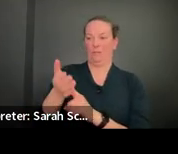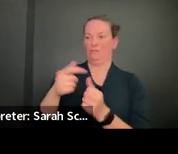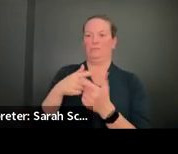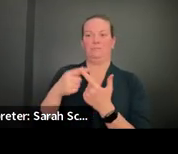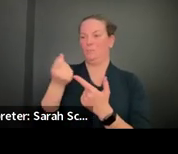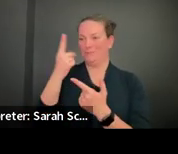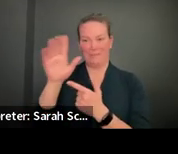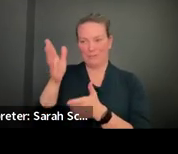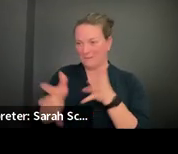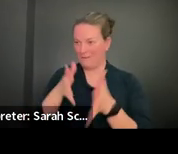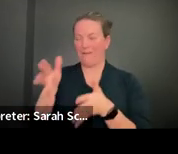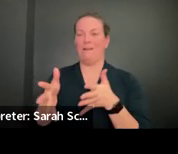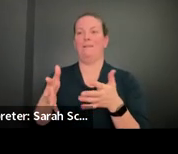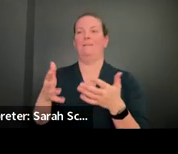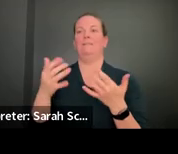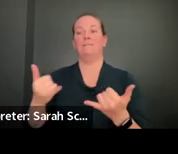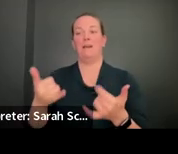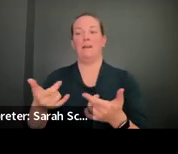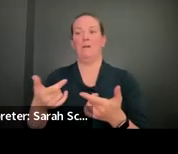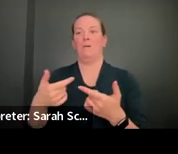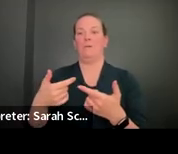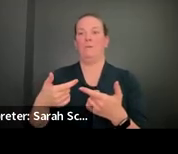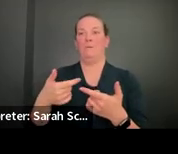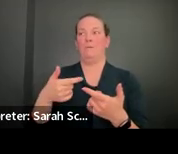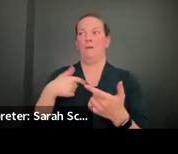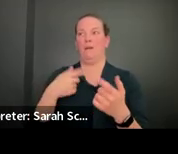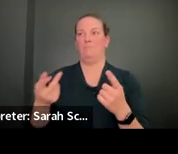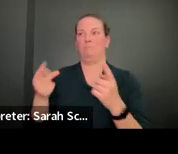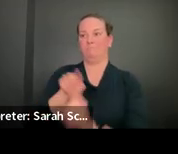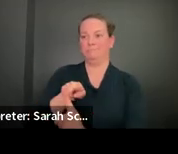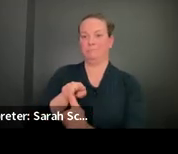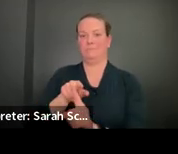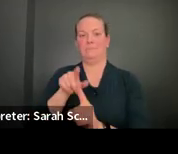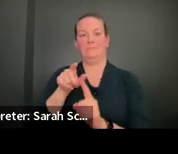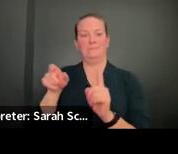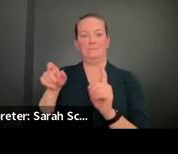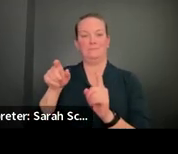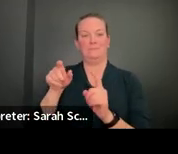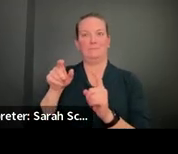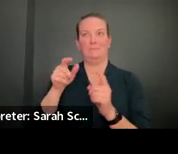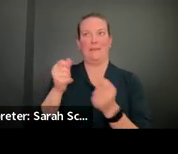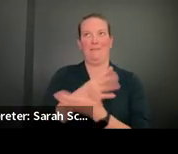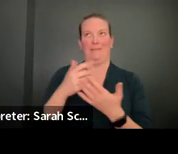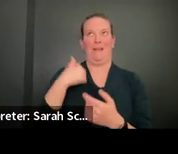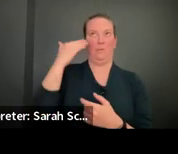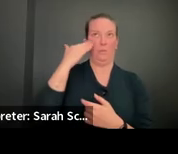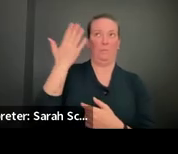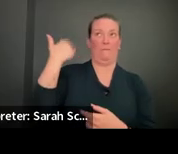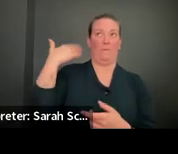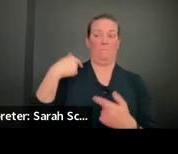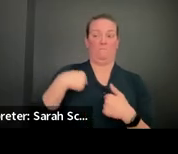sign language, and so you have to rethink everything that you knew of yourself. And that